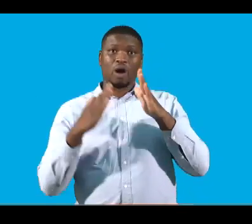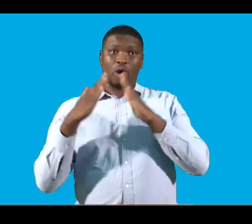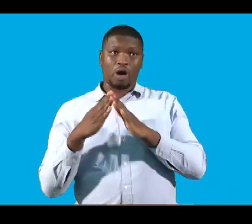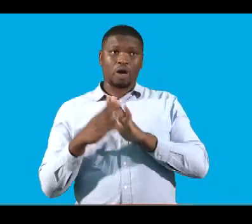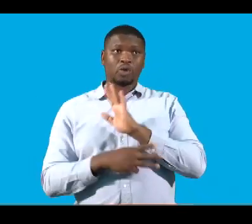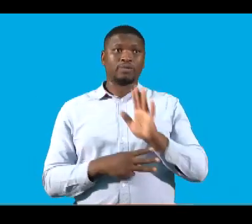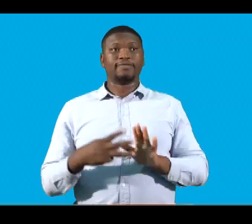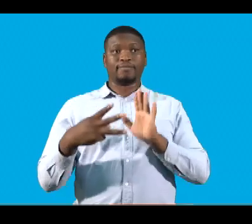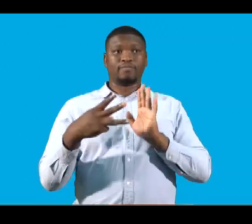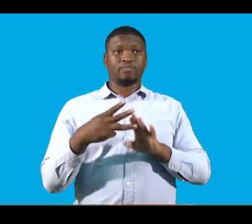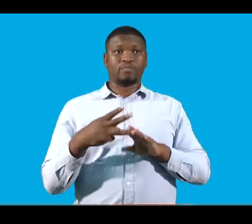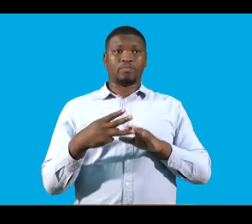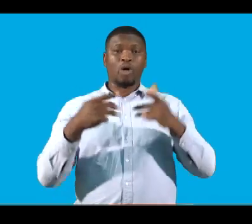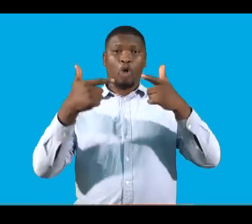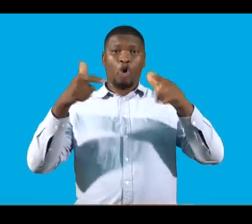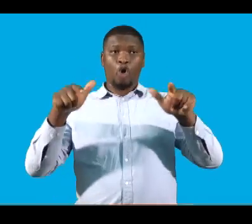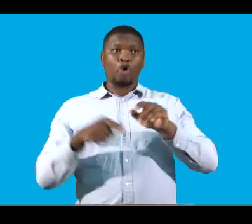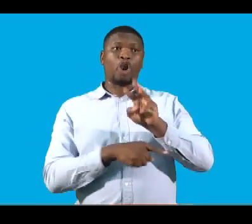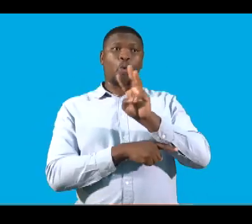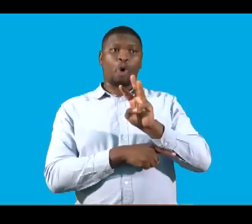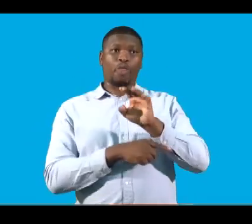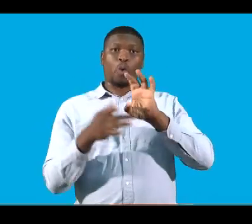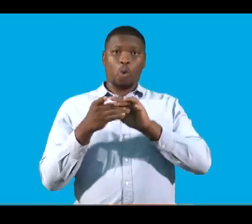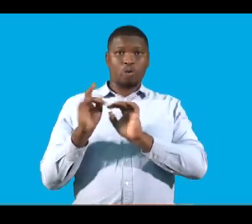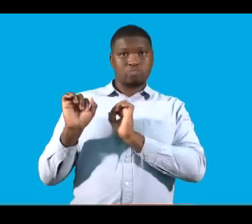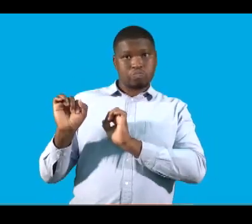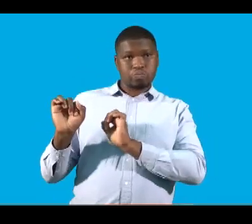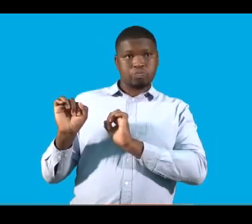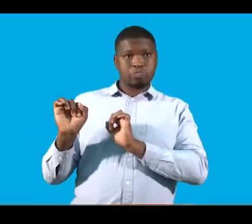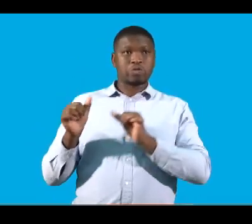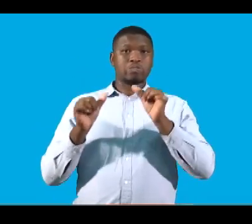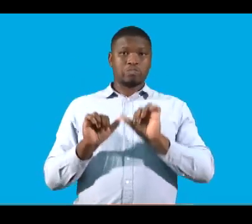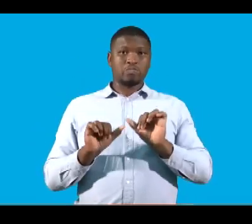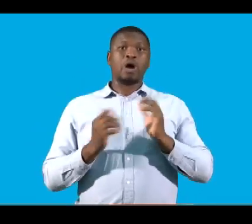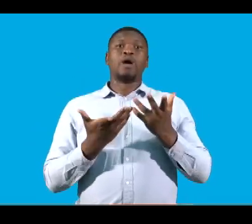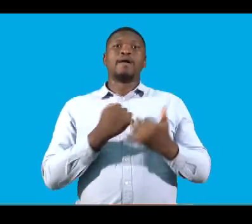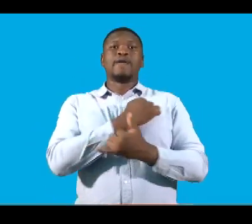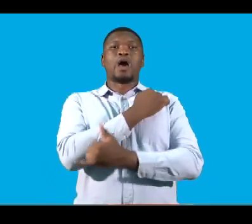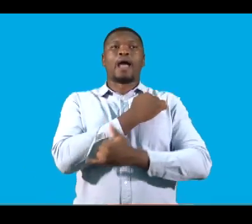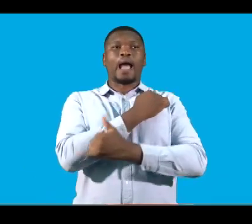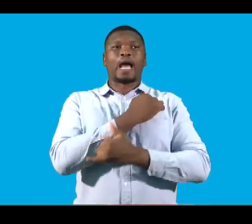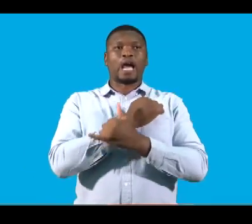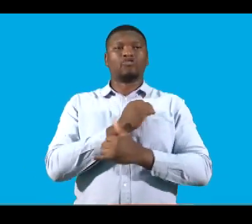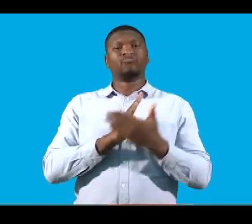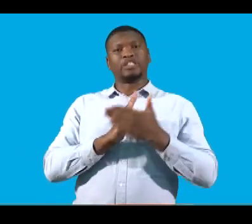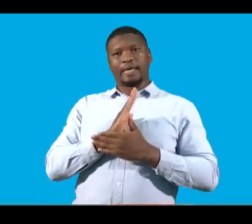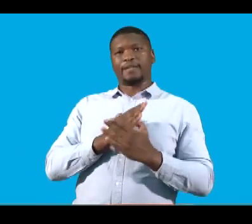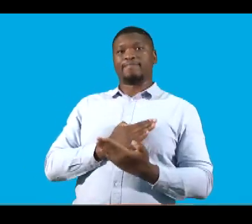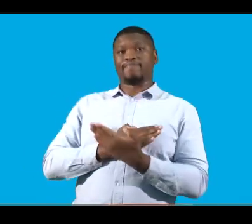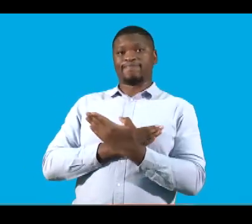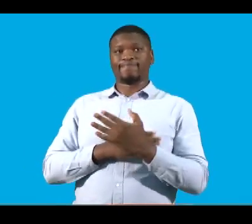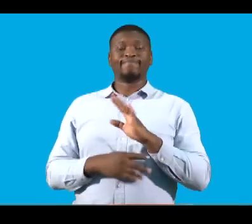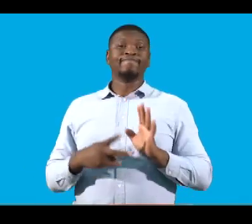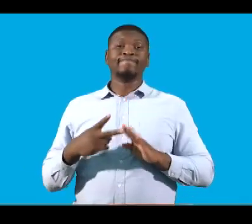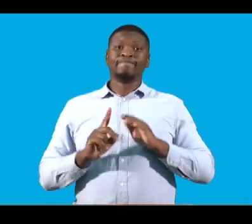home, the various opium dens when Dorian becomes quite deplorable, and then the